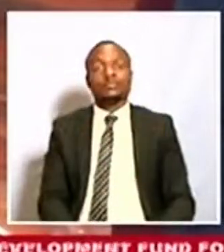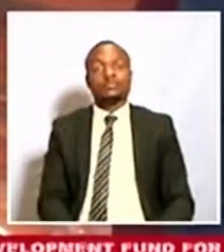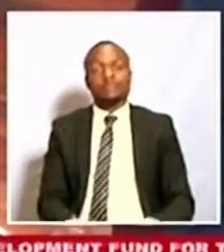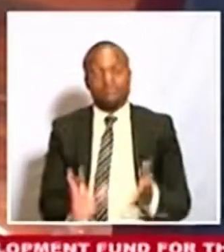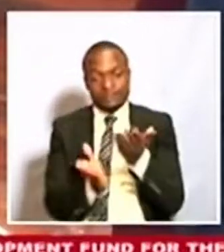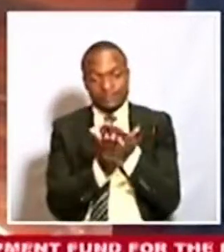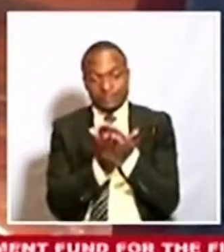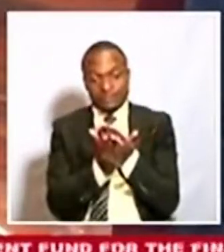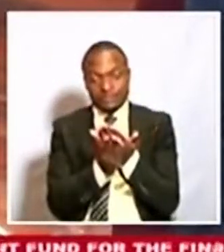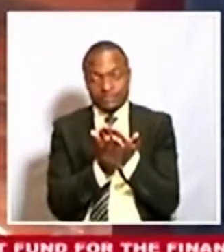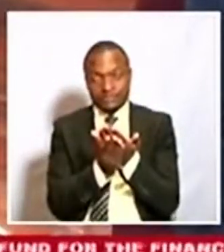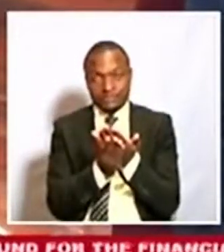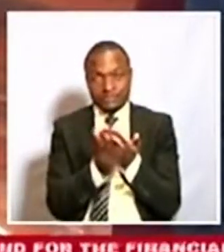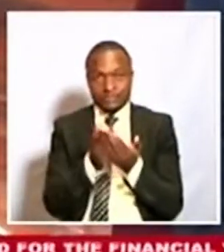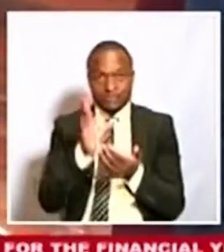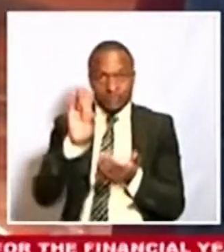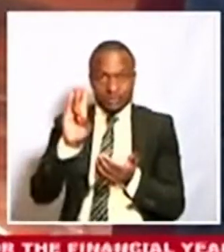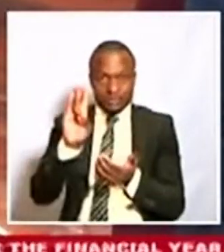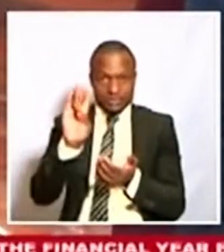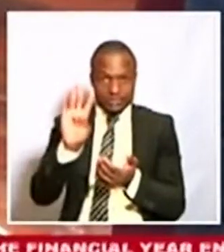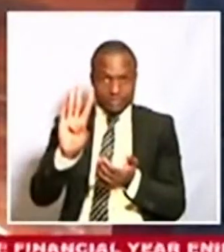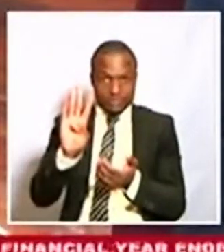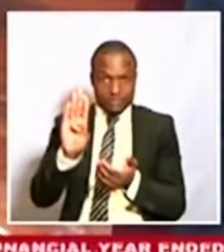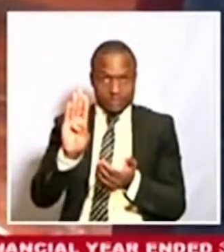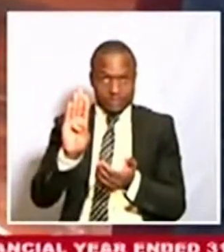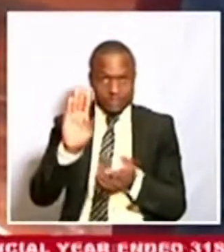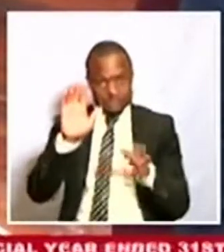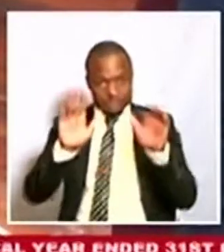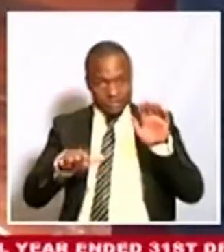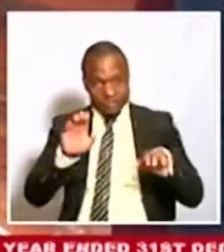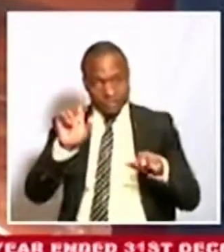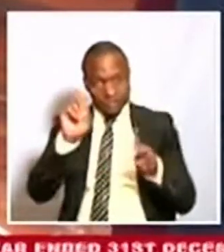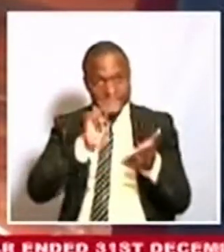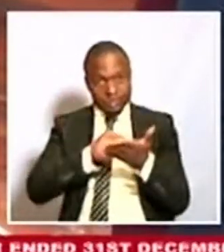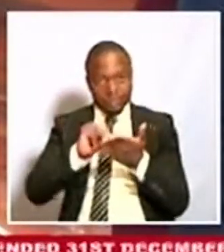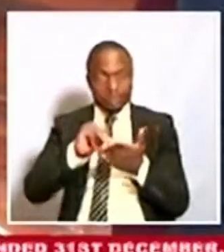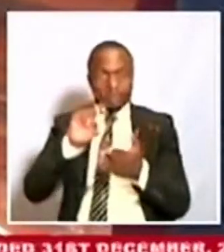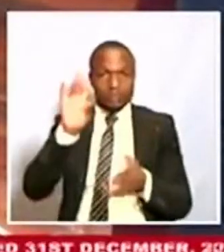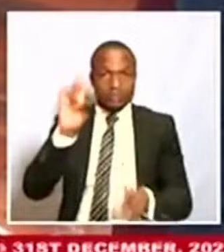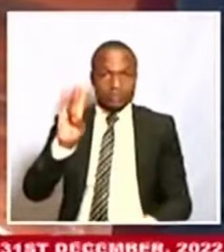See Appendix 7B. The balance amounting to